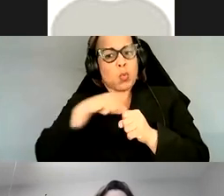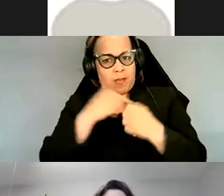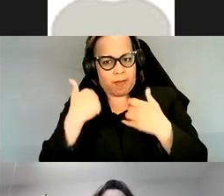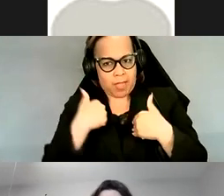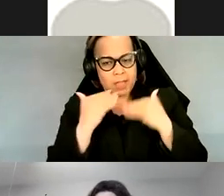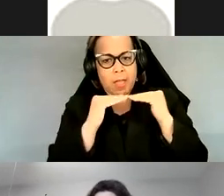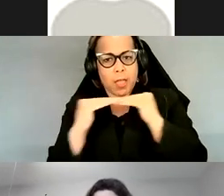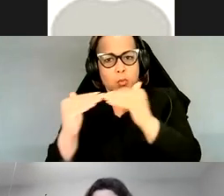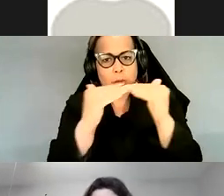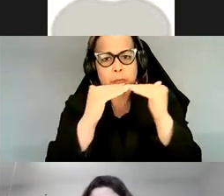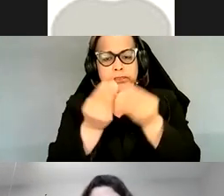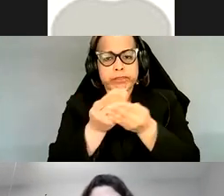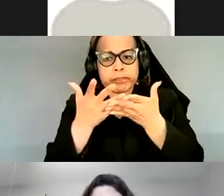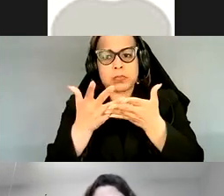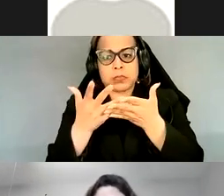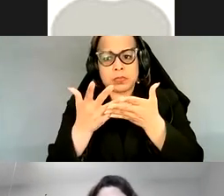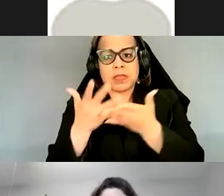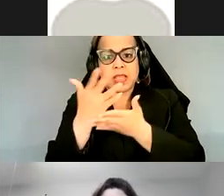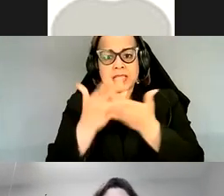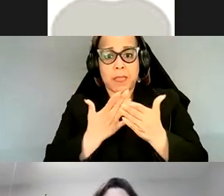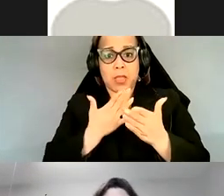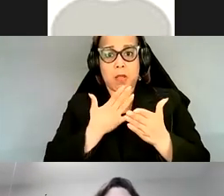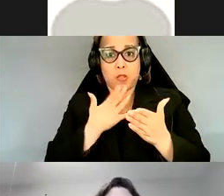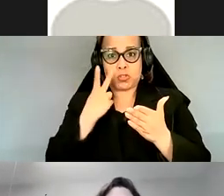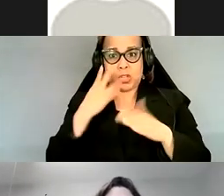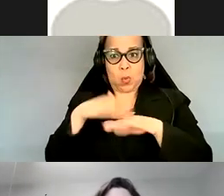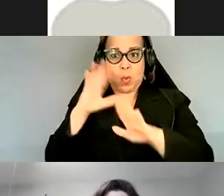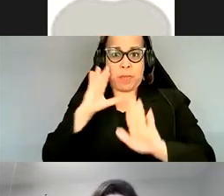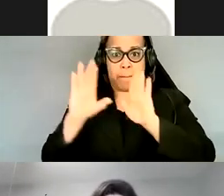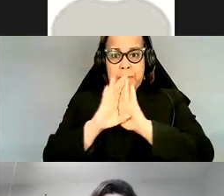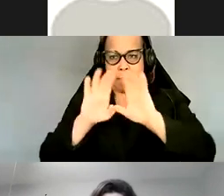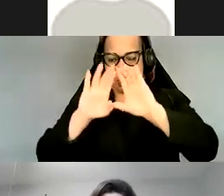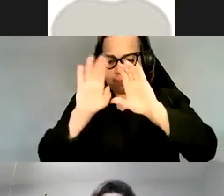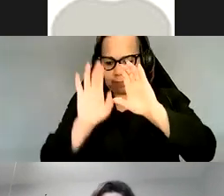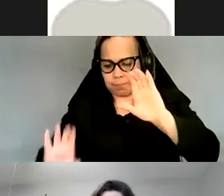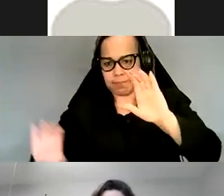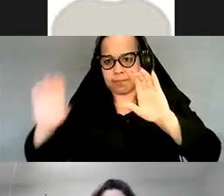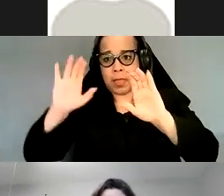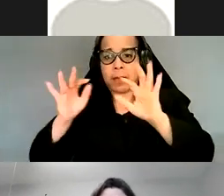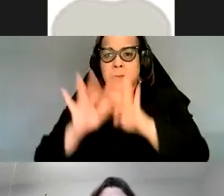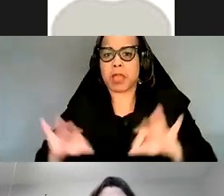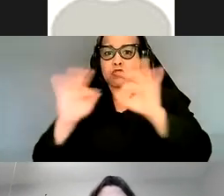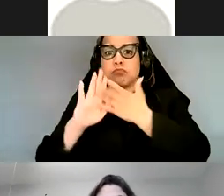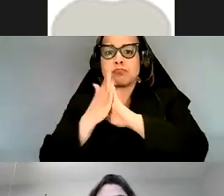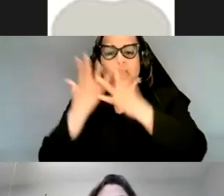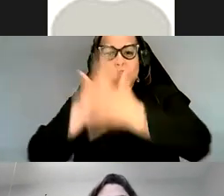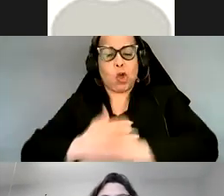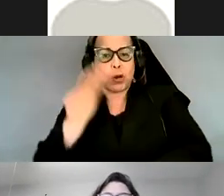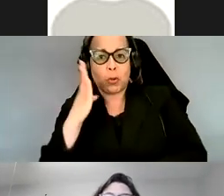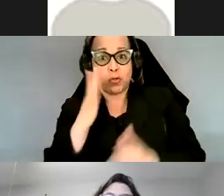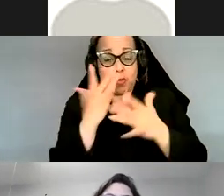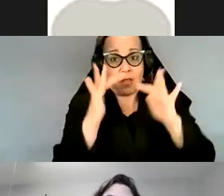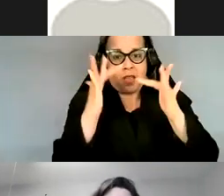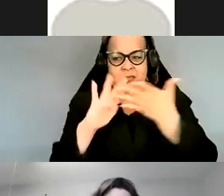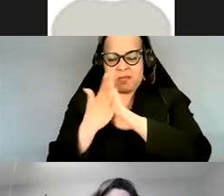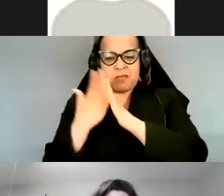equitable distribution that took some of the light colors on this map and made sure that they turned darker blue in accordance